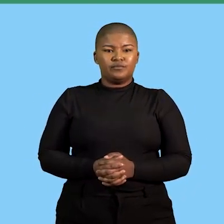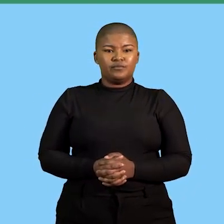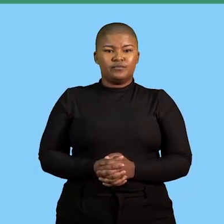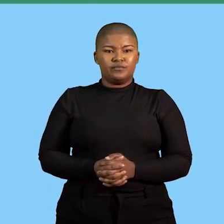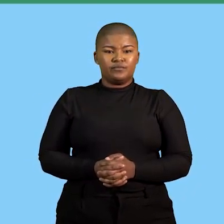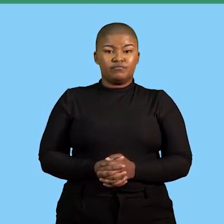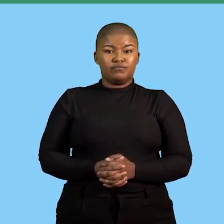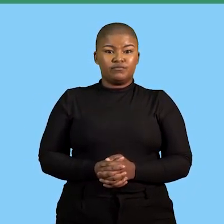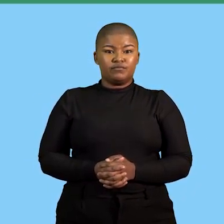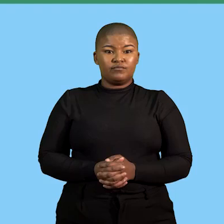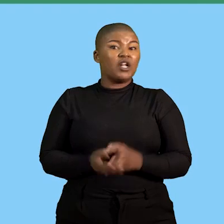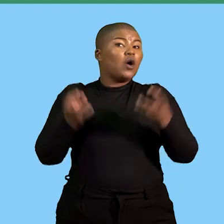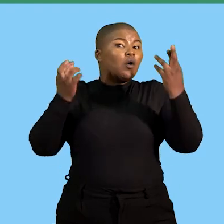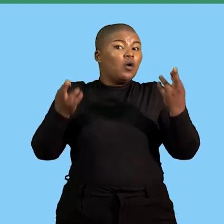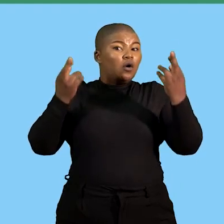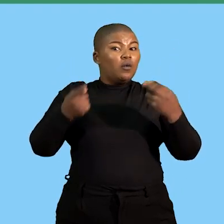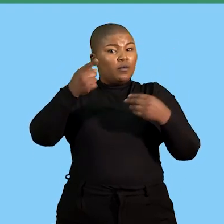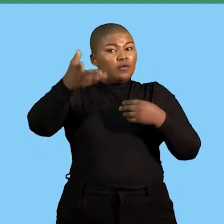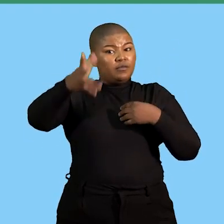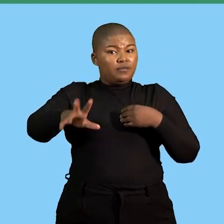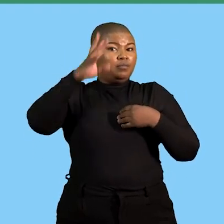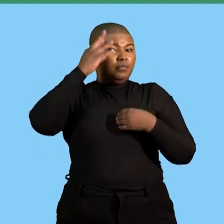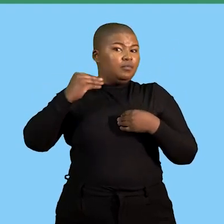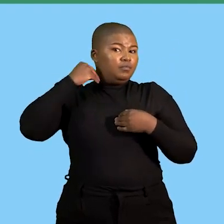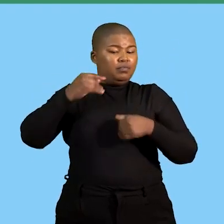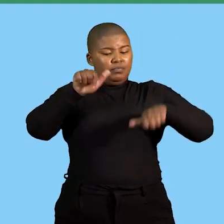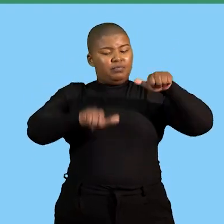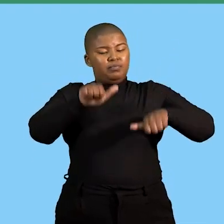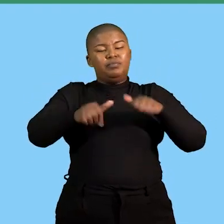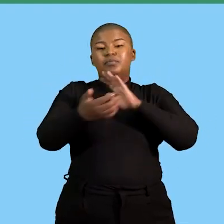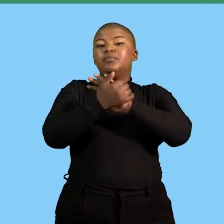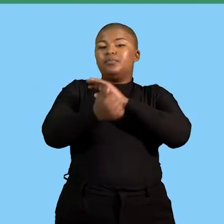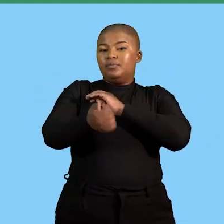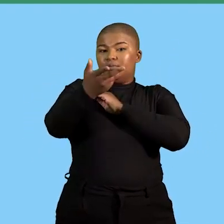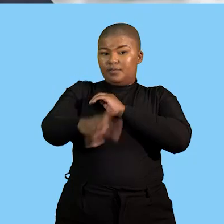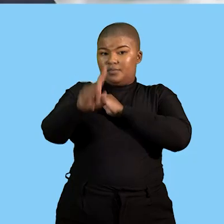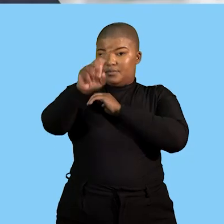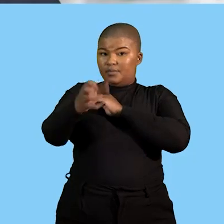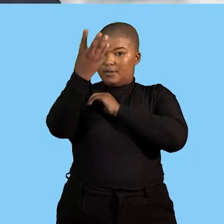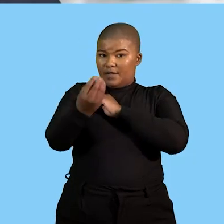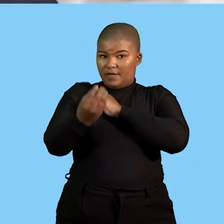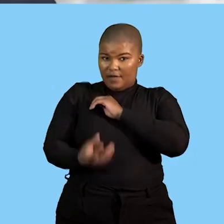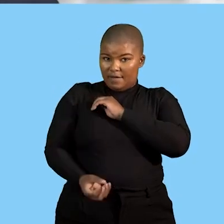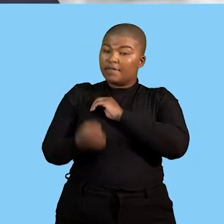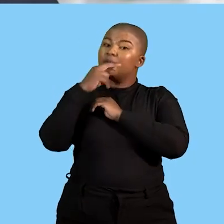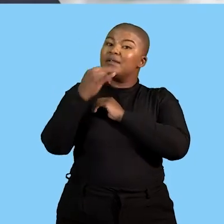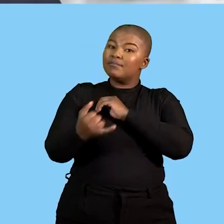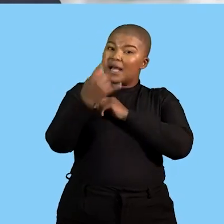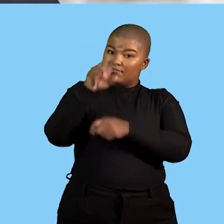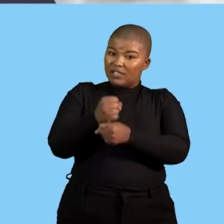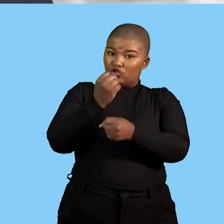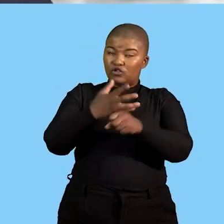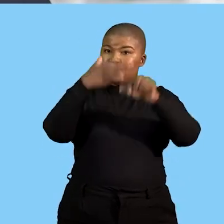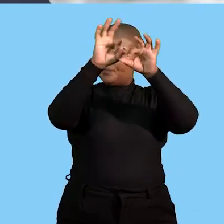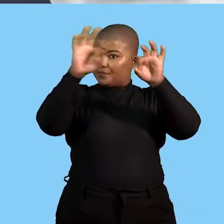So, hoping you noted the assessment skills or application skills you should have. Read the statement, understand the